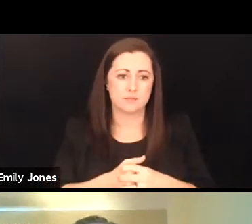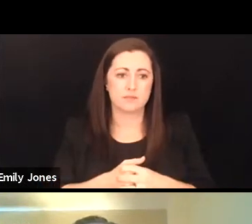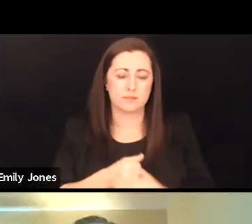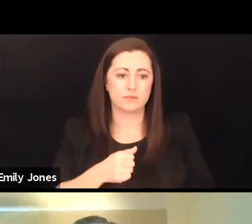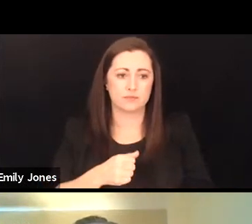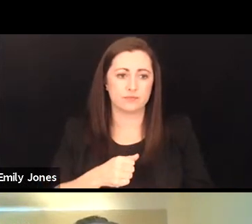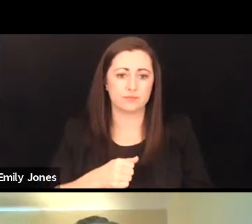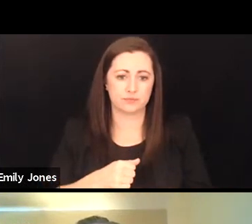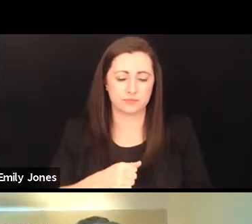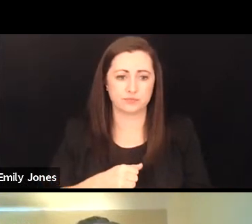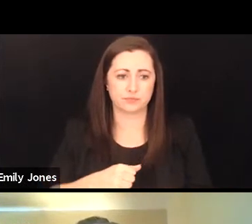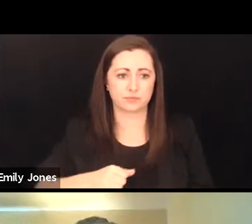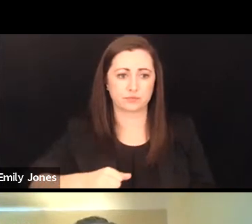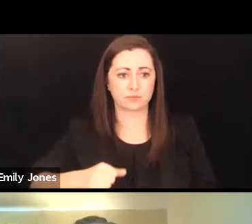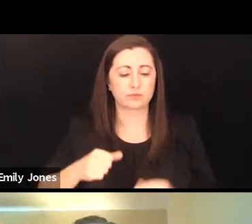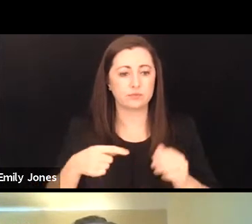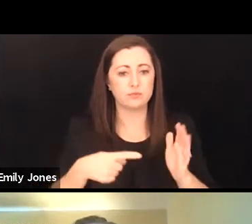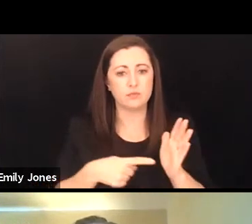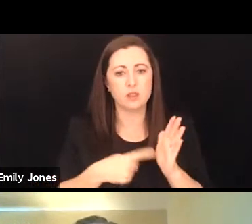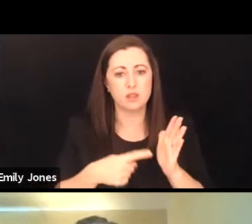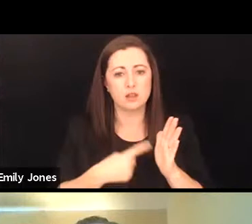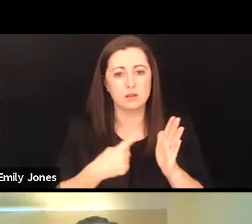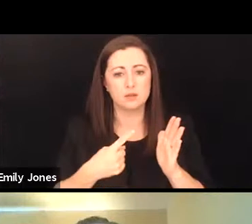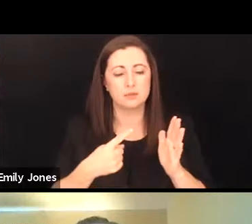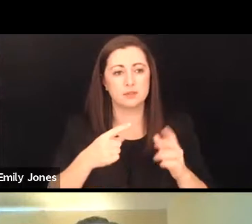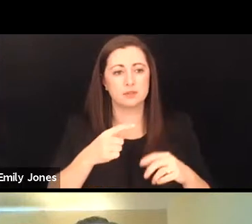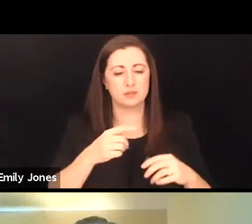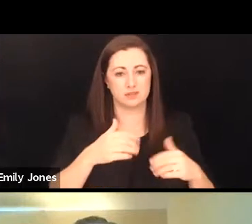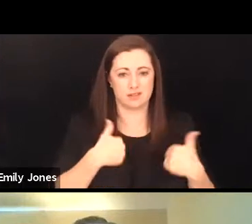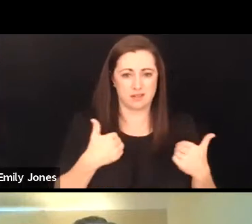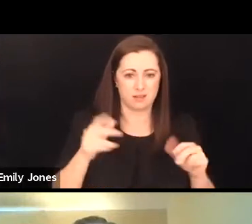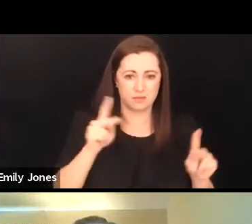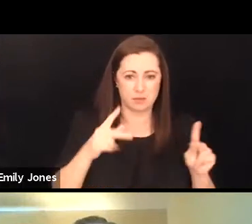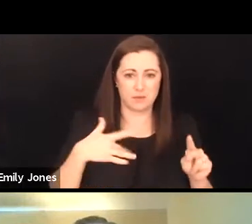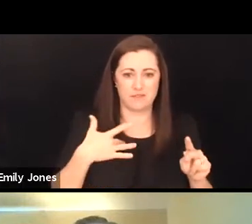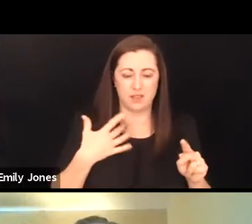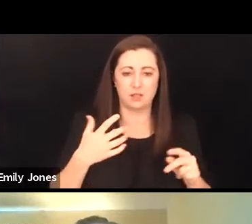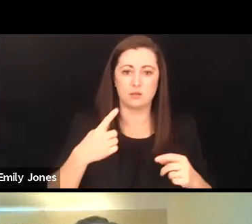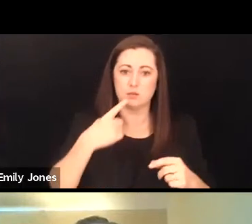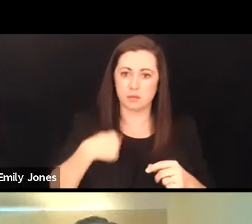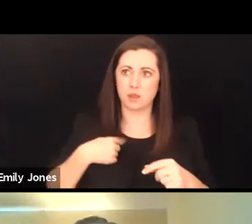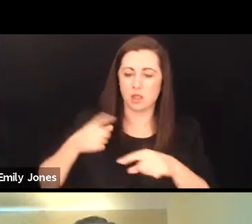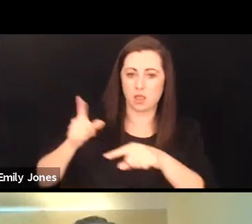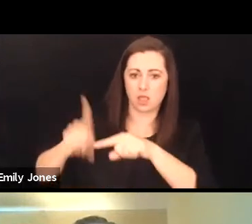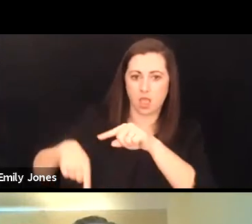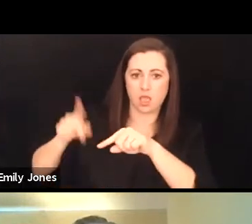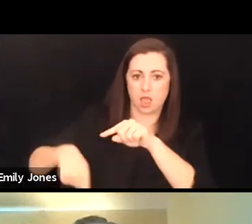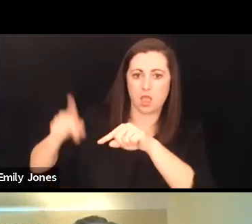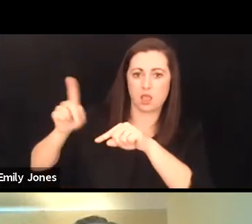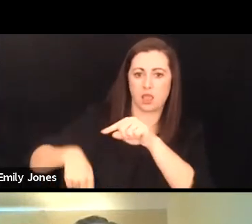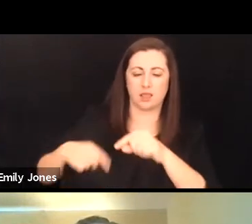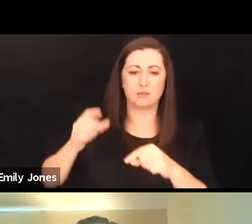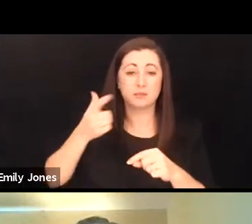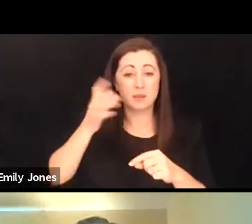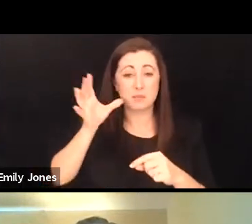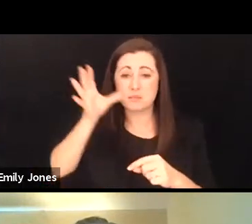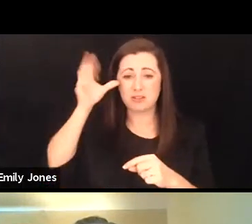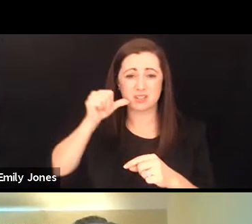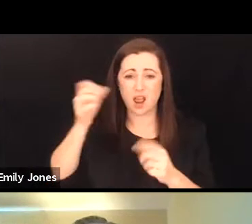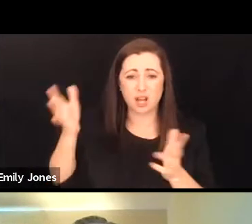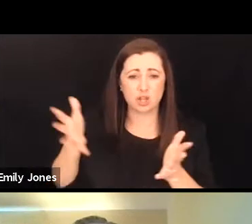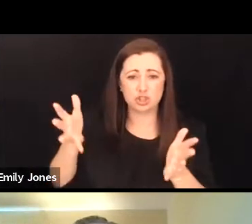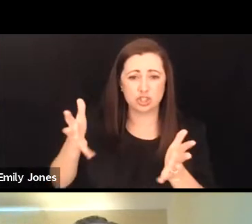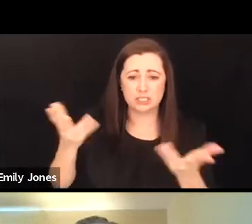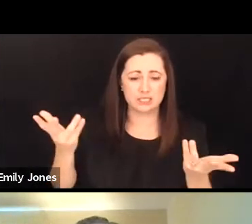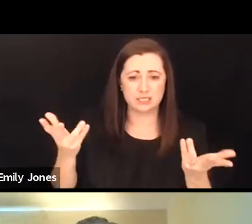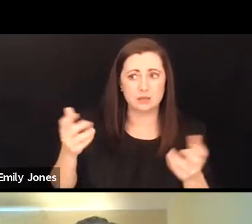where, because they're always told, you can't do this, you can't do that, you know, and the parents are not being very encouraging because they weren't taught that. So